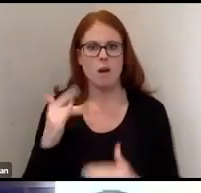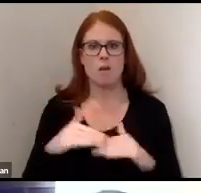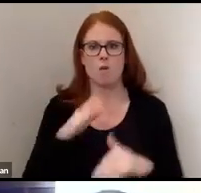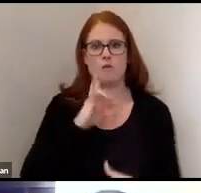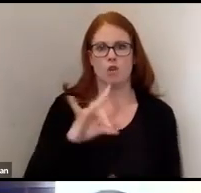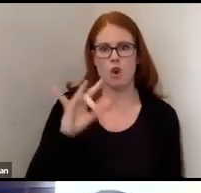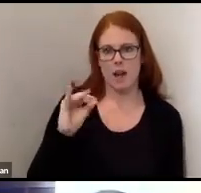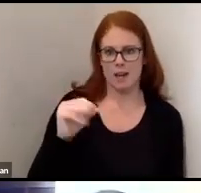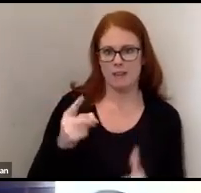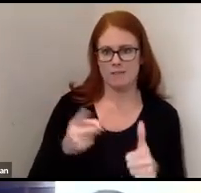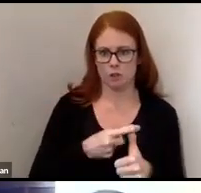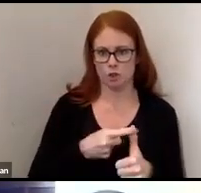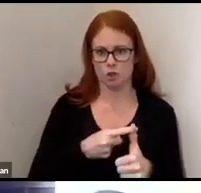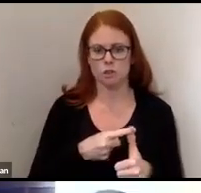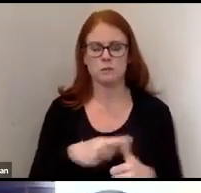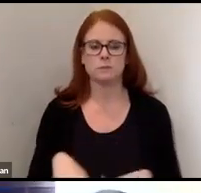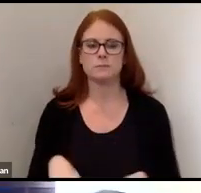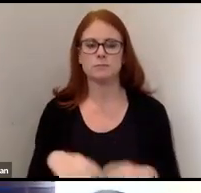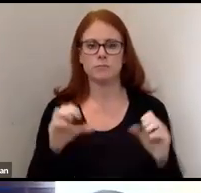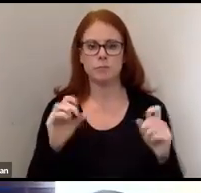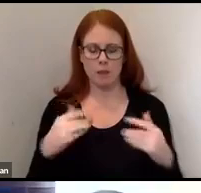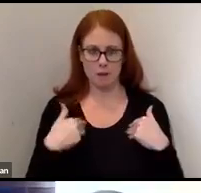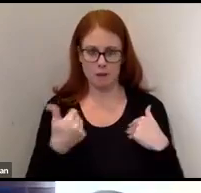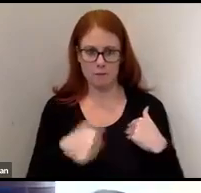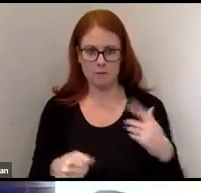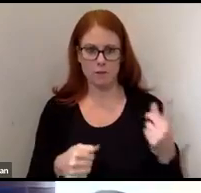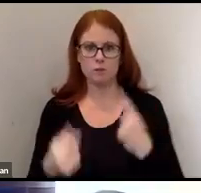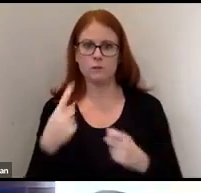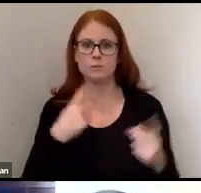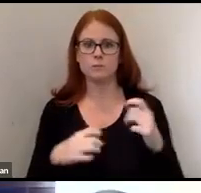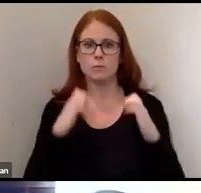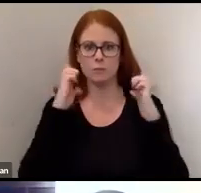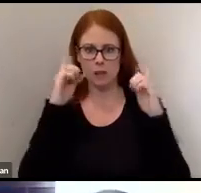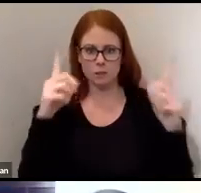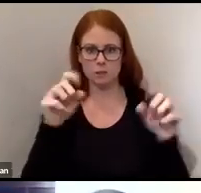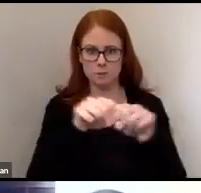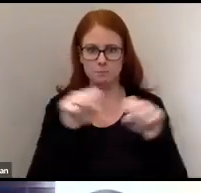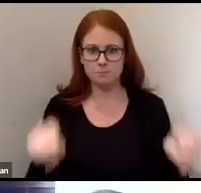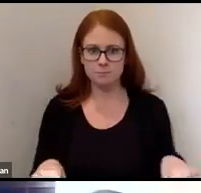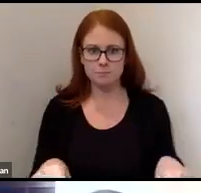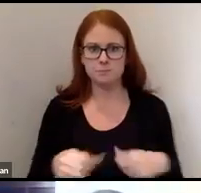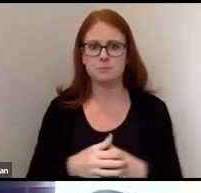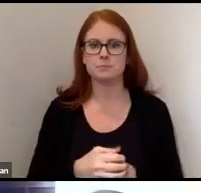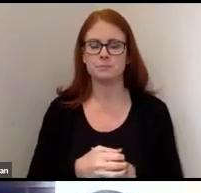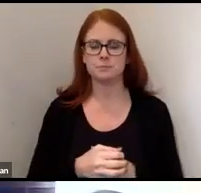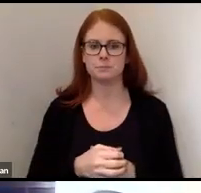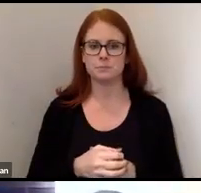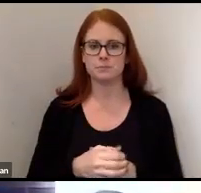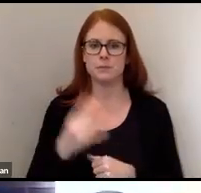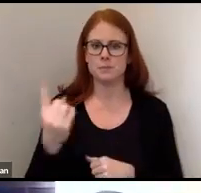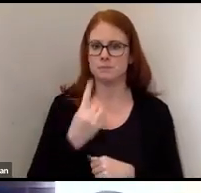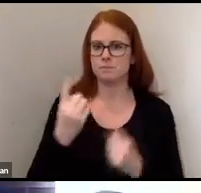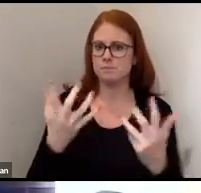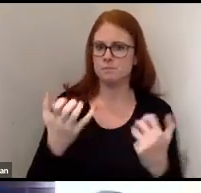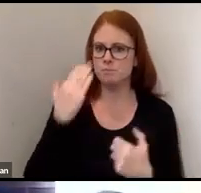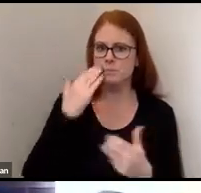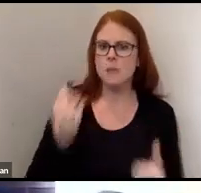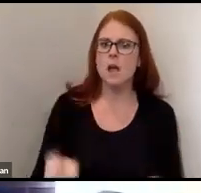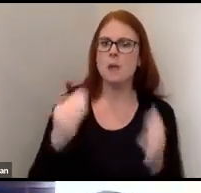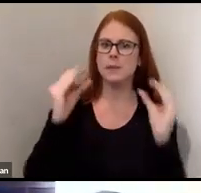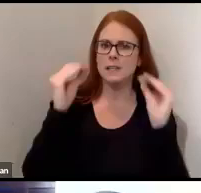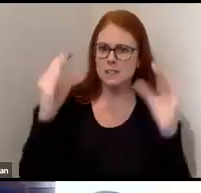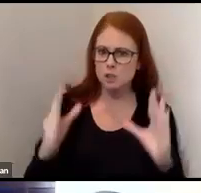We have a couple of questions that have to do with the education system. Somebody wanted to know how many educators